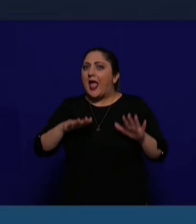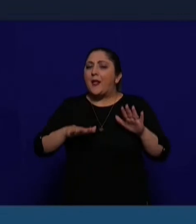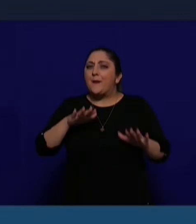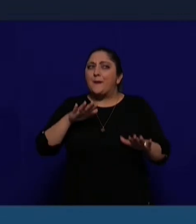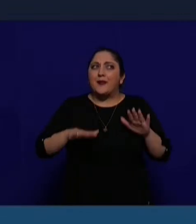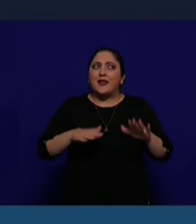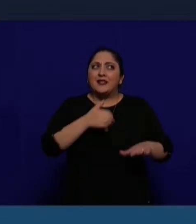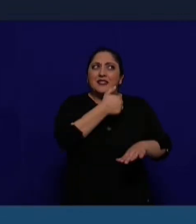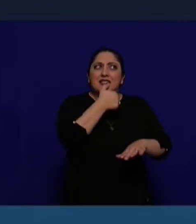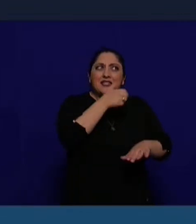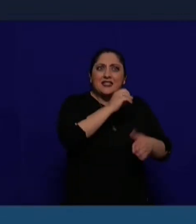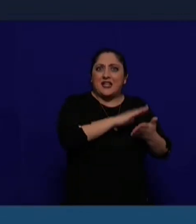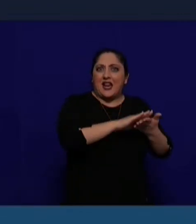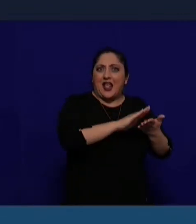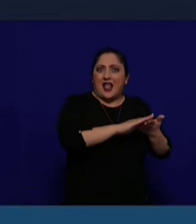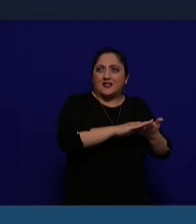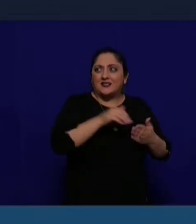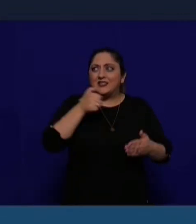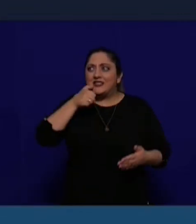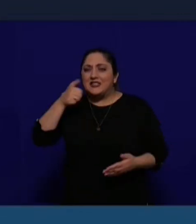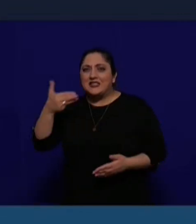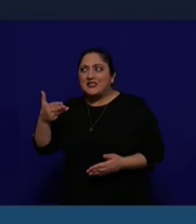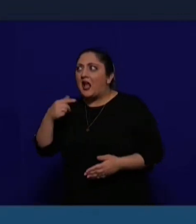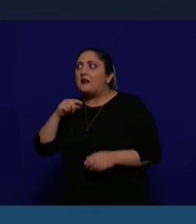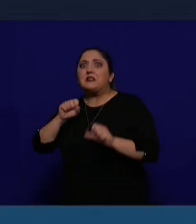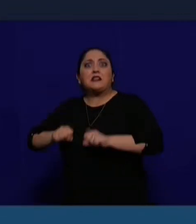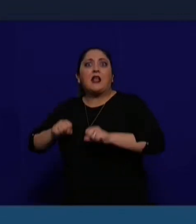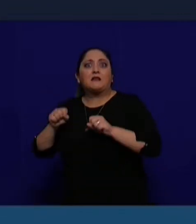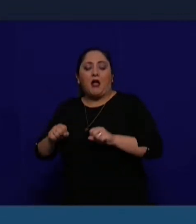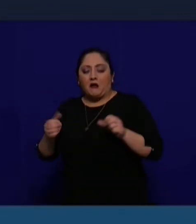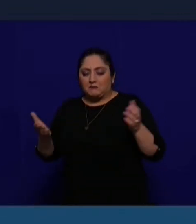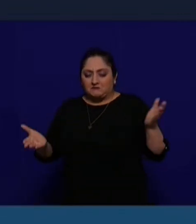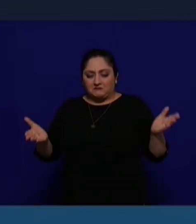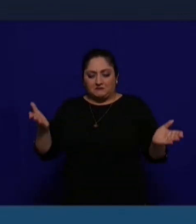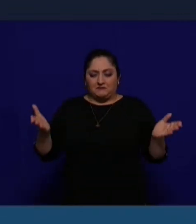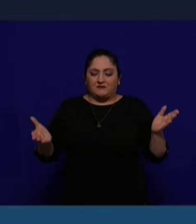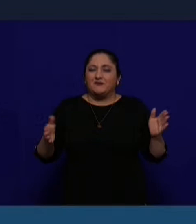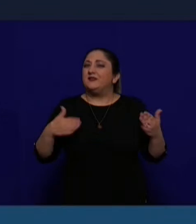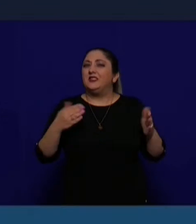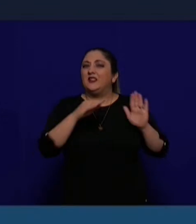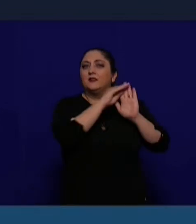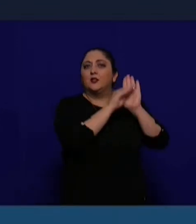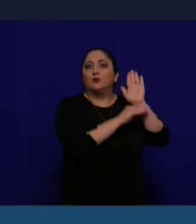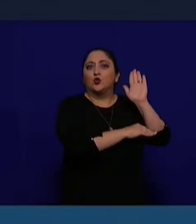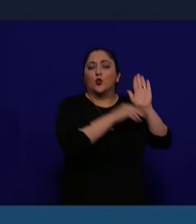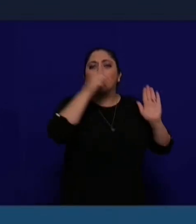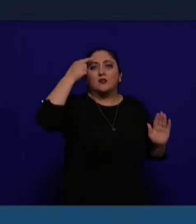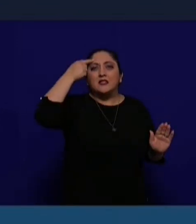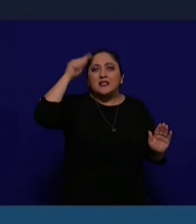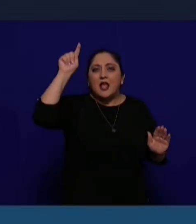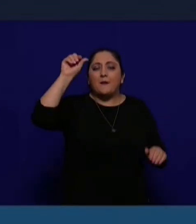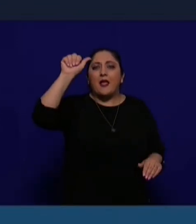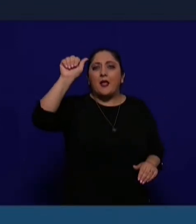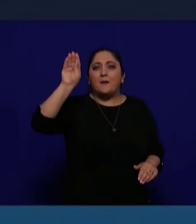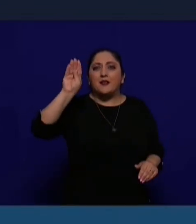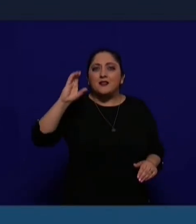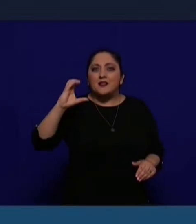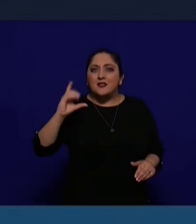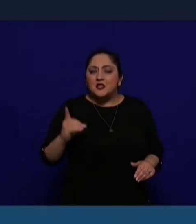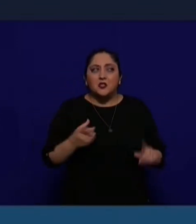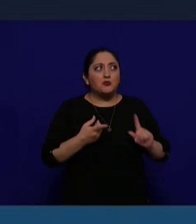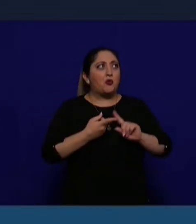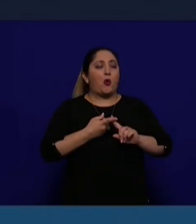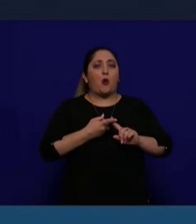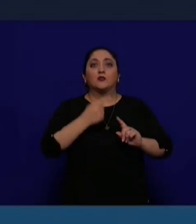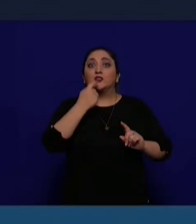system in place? Is it going by surname, by age? People are wondering whether there are people skipping the queue or whether